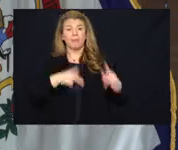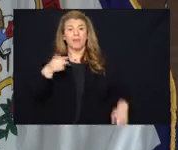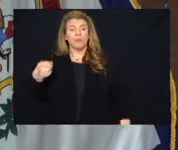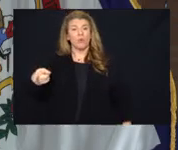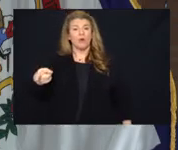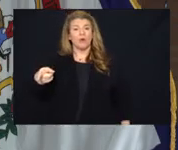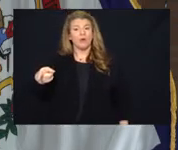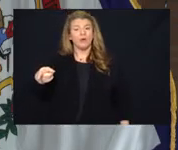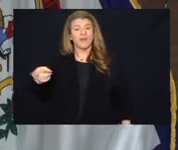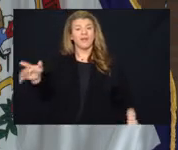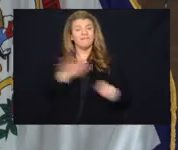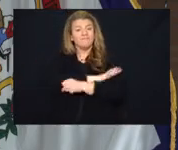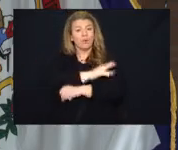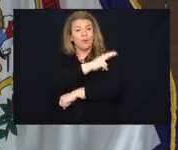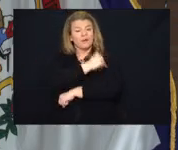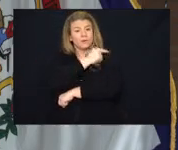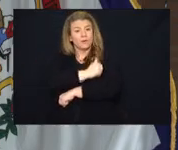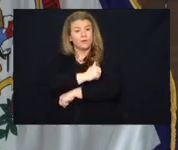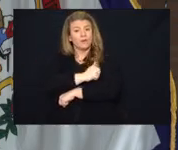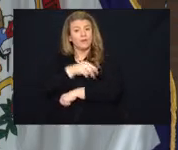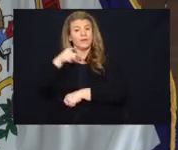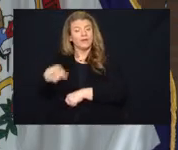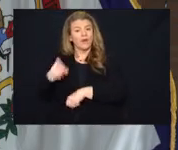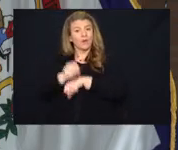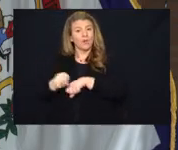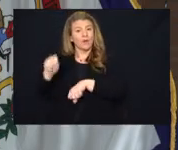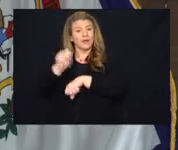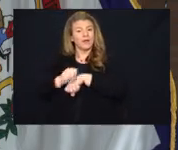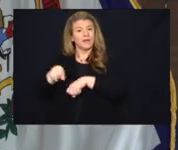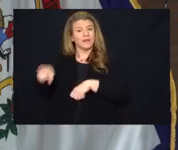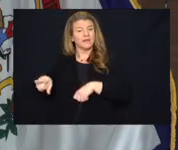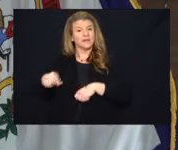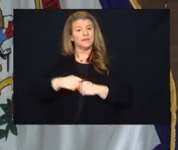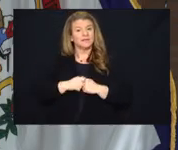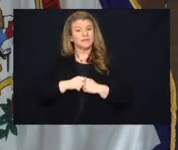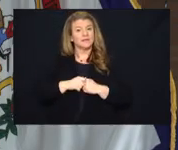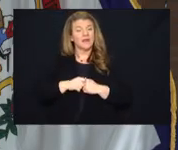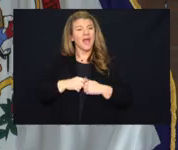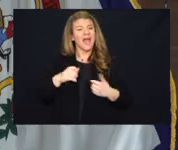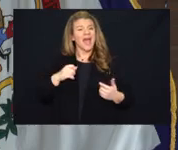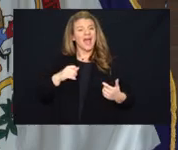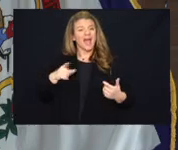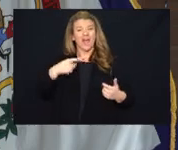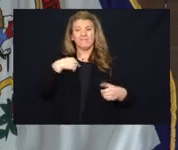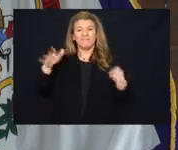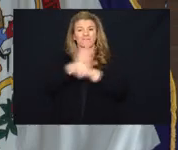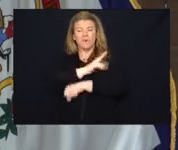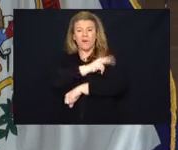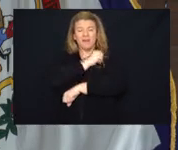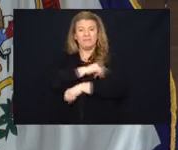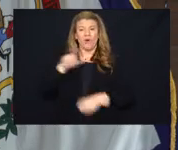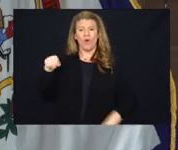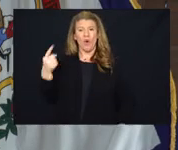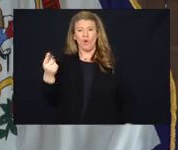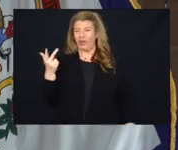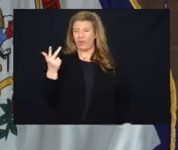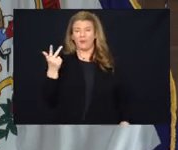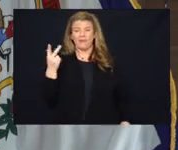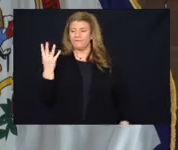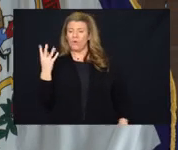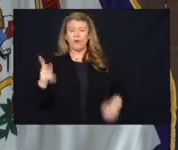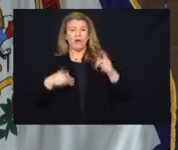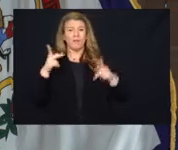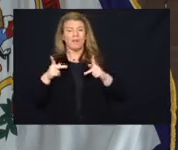the entire hospital that were not vaccinated and didn't believe they ought to be vaccinated, and we're asking that